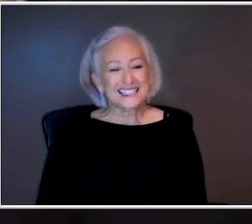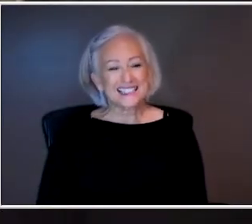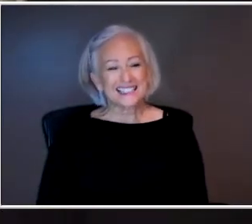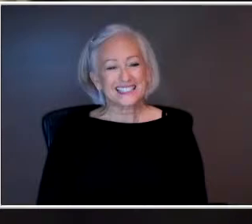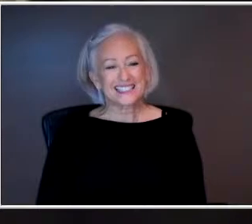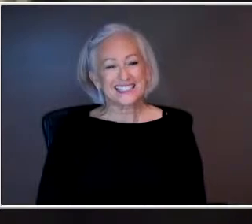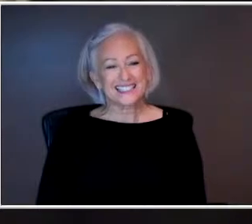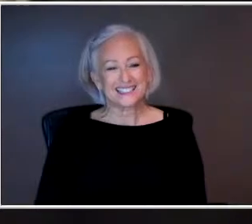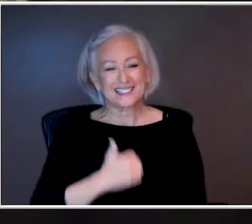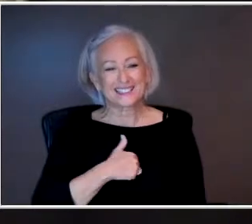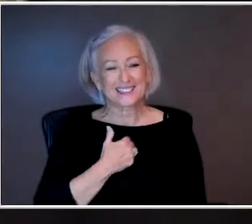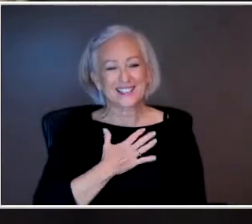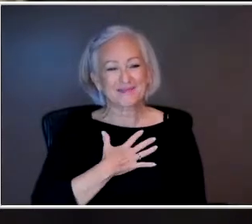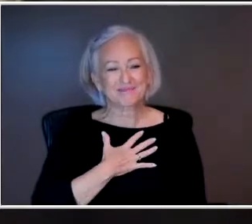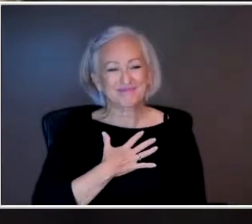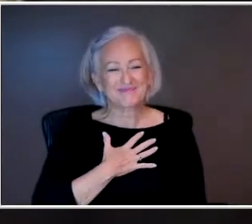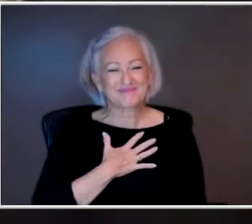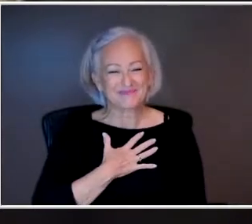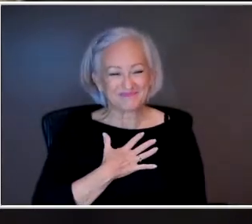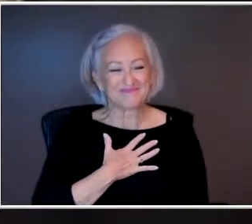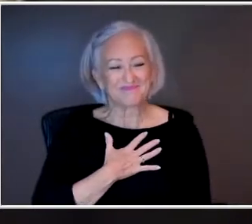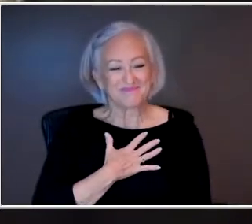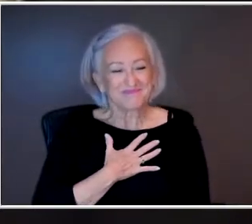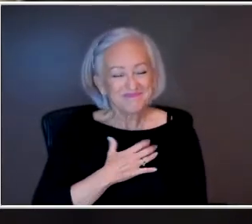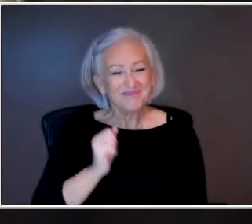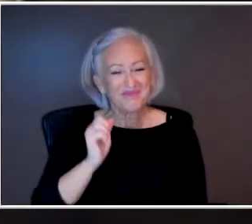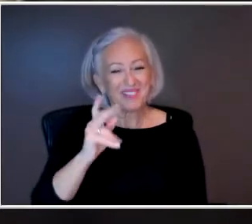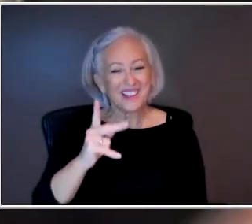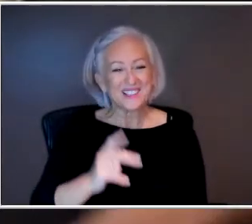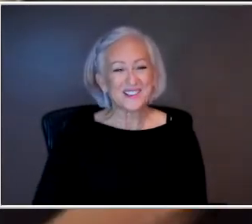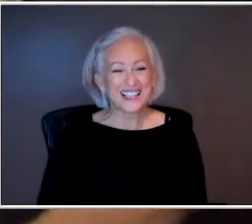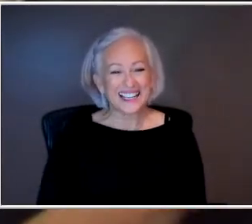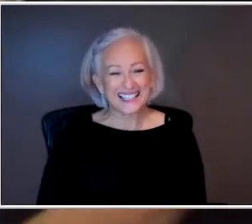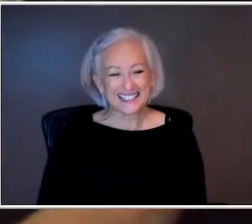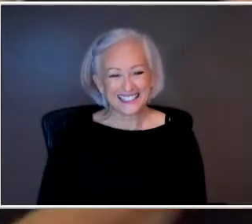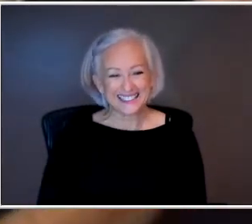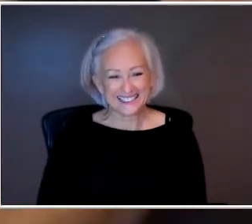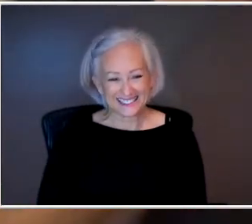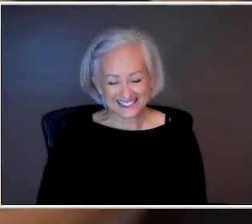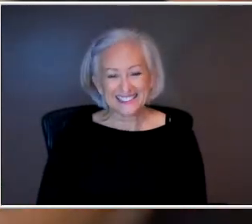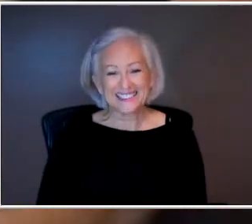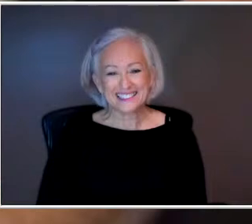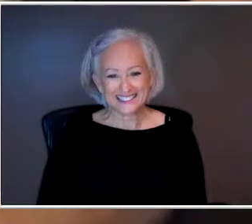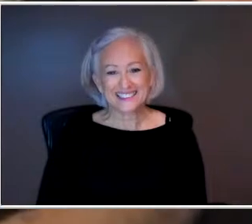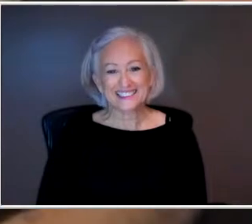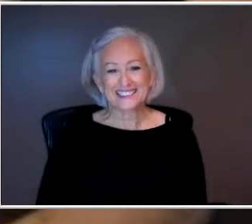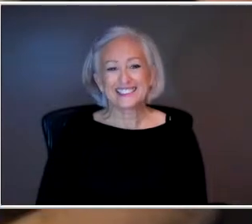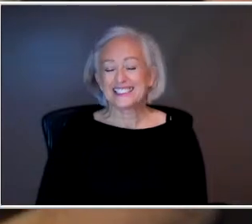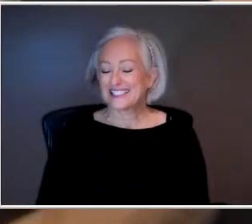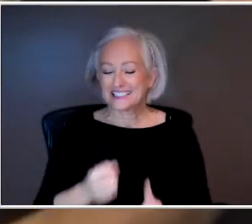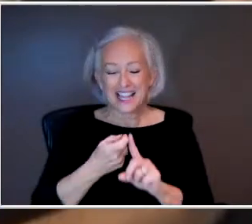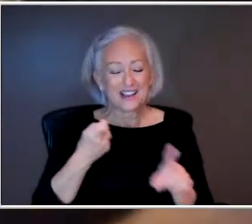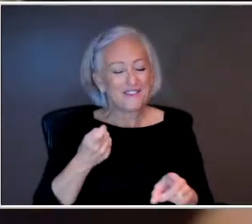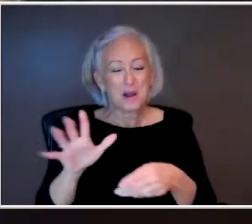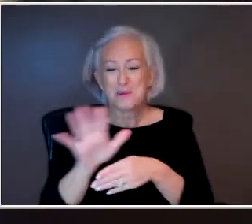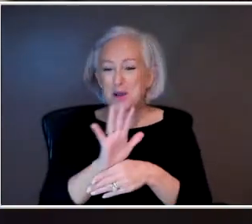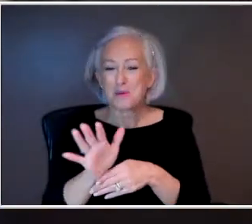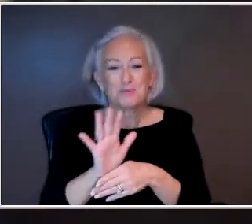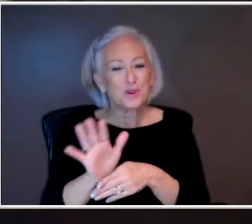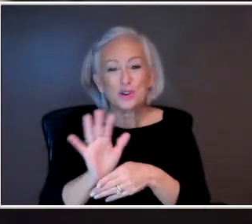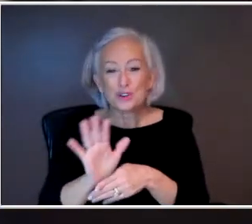sorry. No, take your time. No, it's okay. It's literally a scene from a movie to me, at least. I